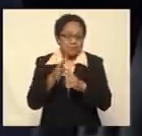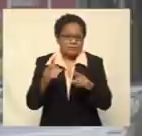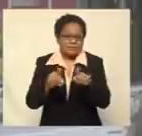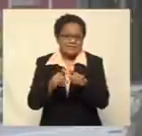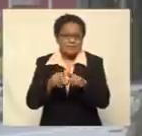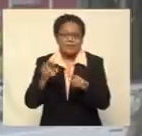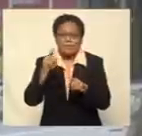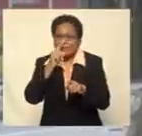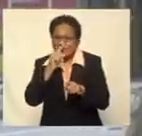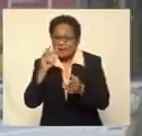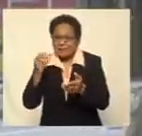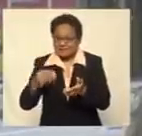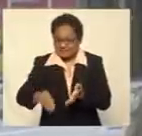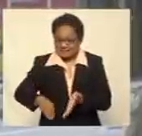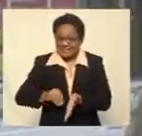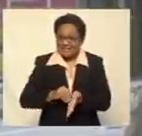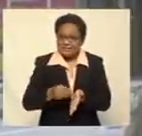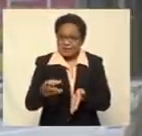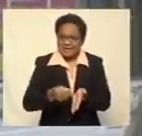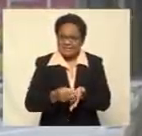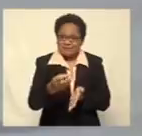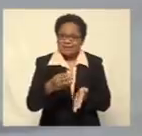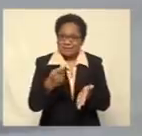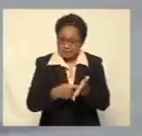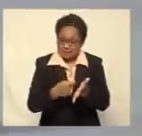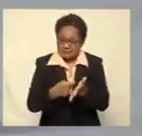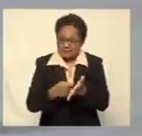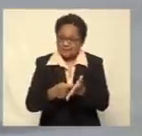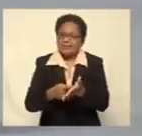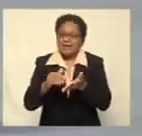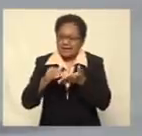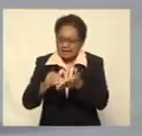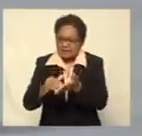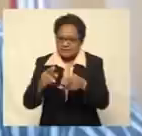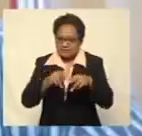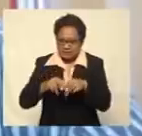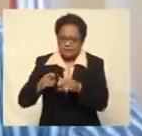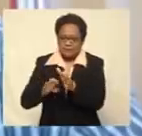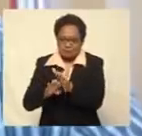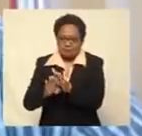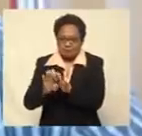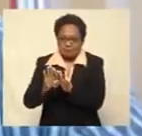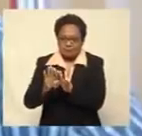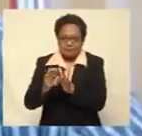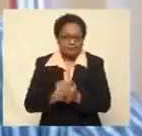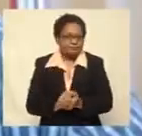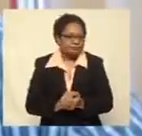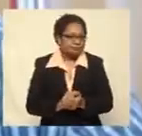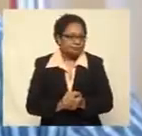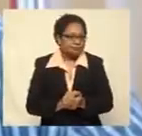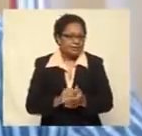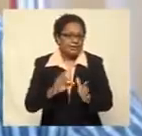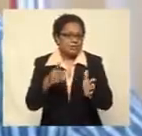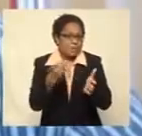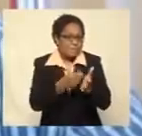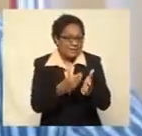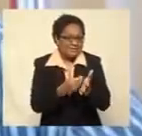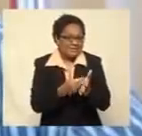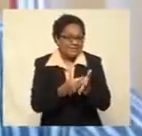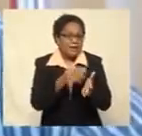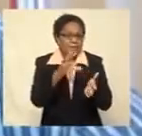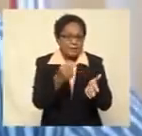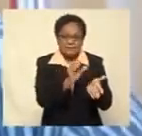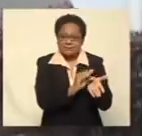public services and social safety nets remain unaffected. The money must go to the ministries. The